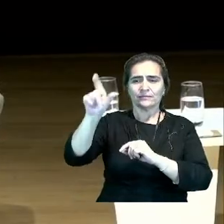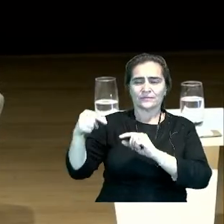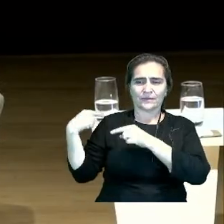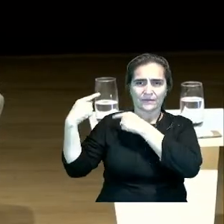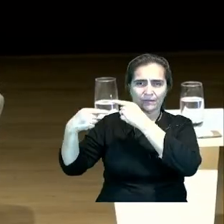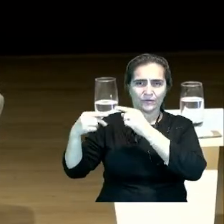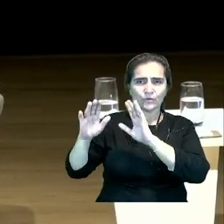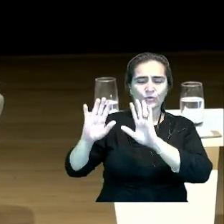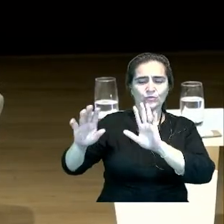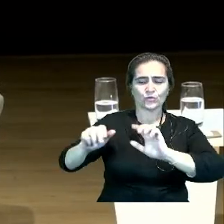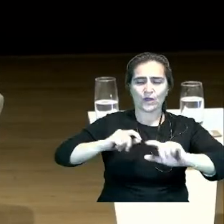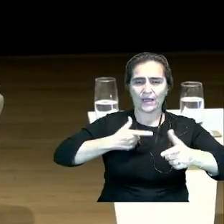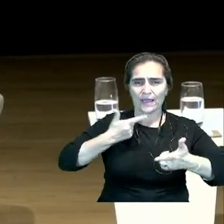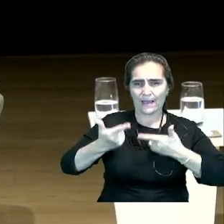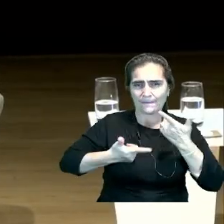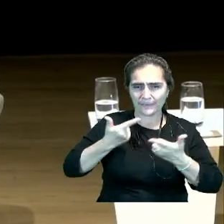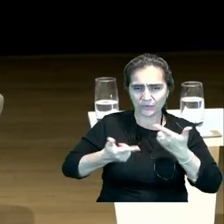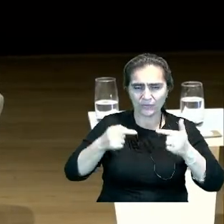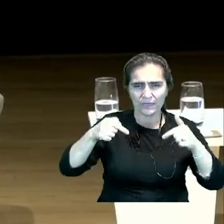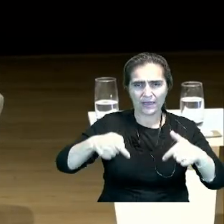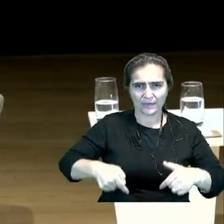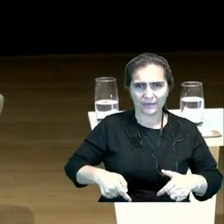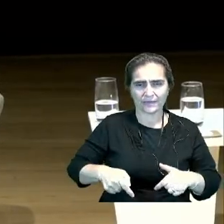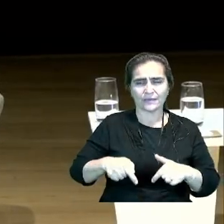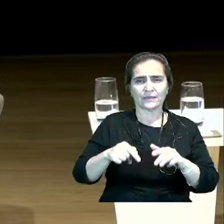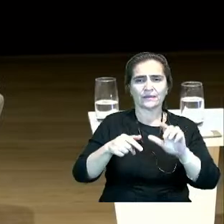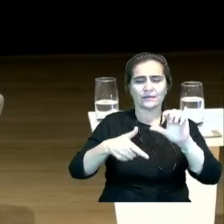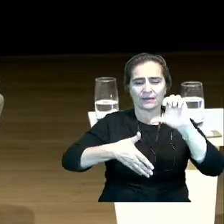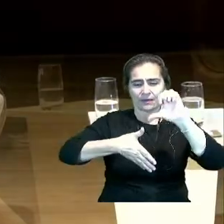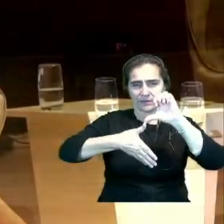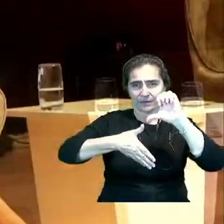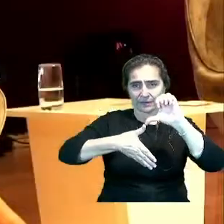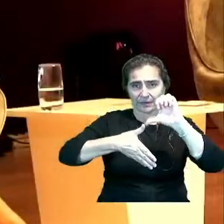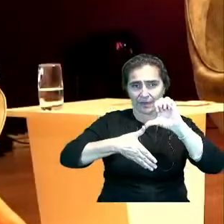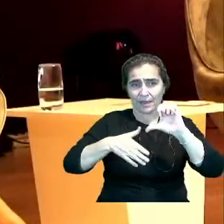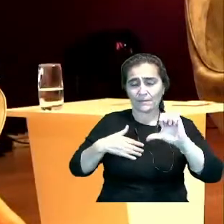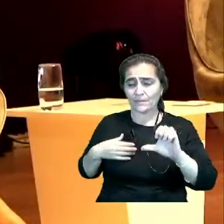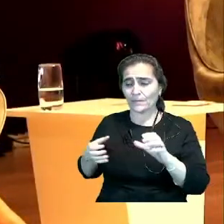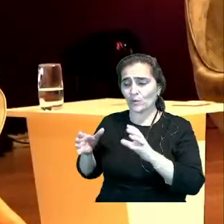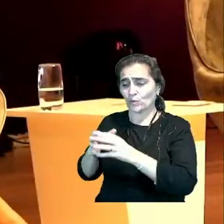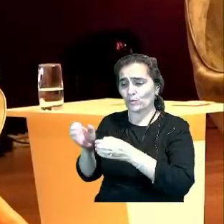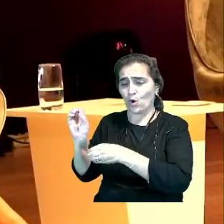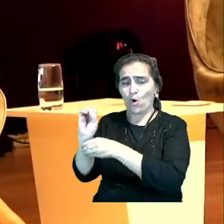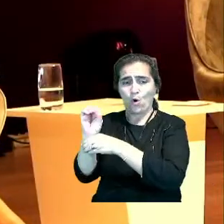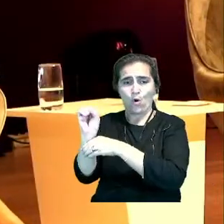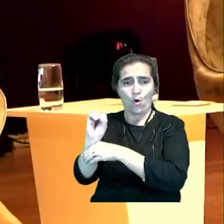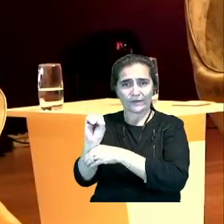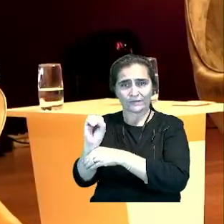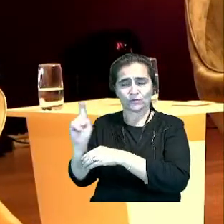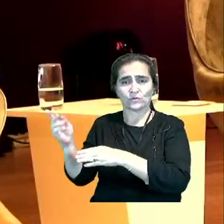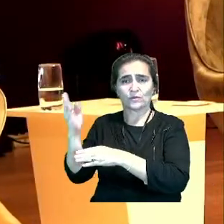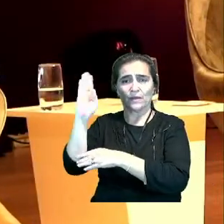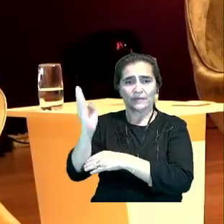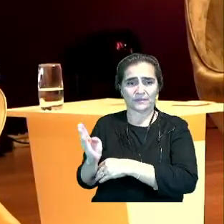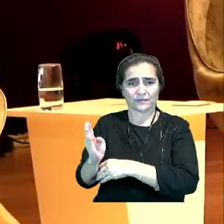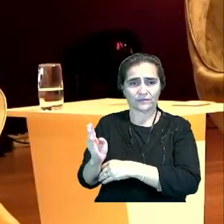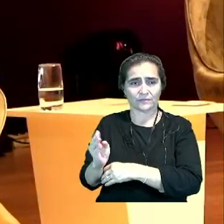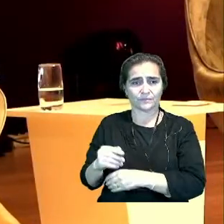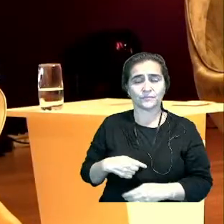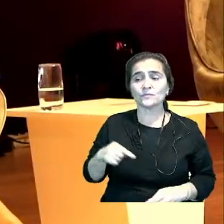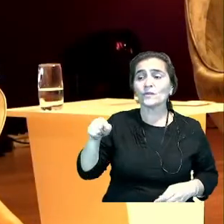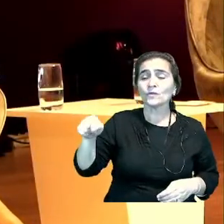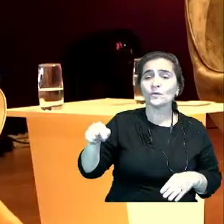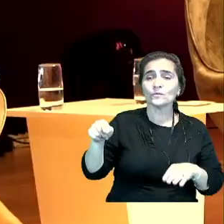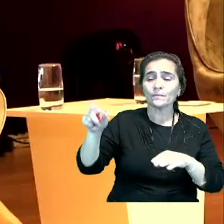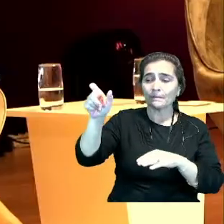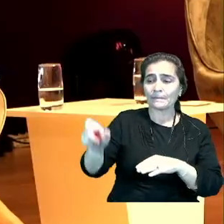Profile initiative led by Freida Preta, which is a Brazilian org that I have the privilege of greeting